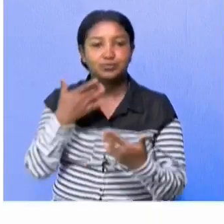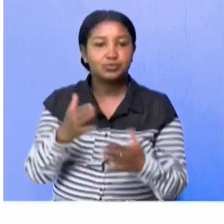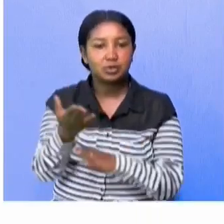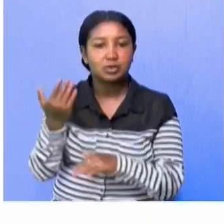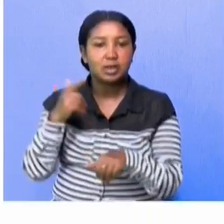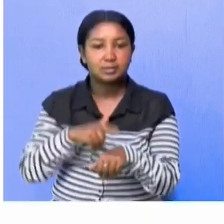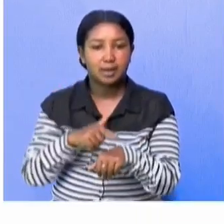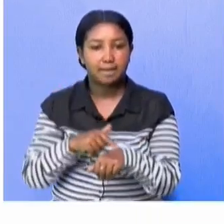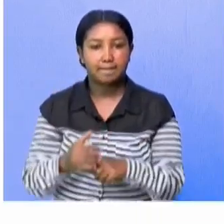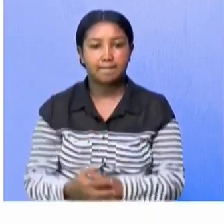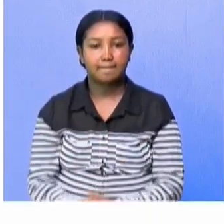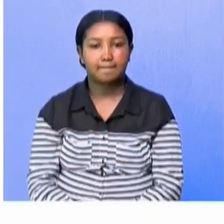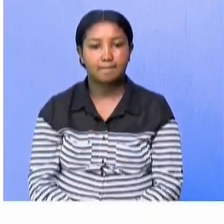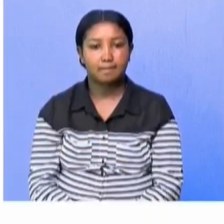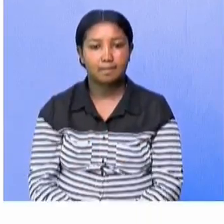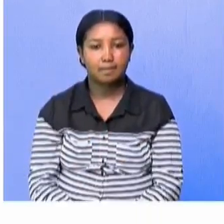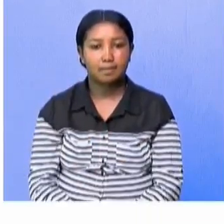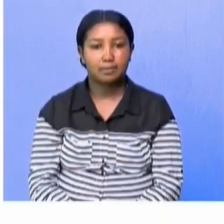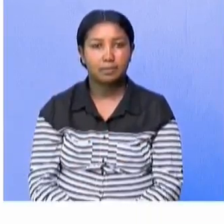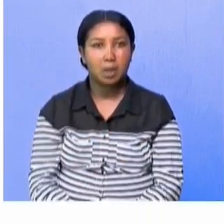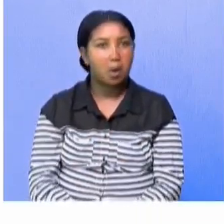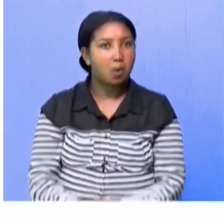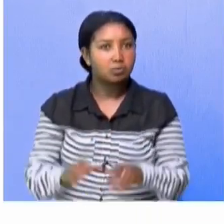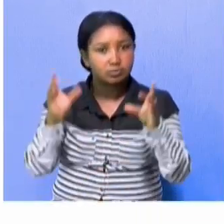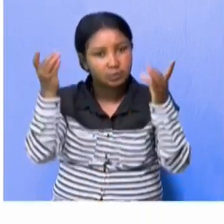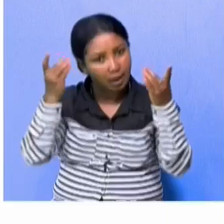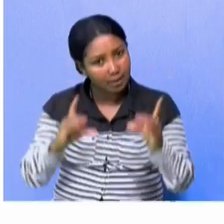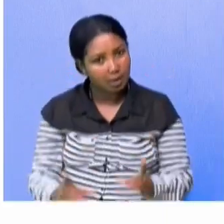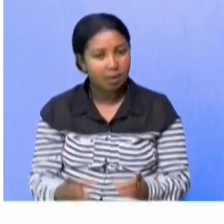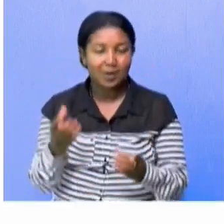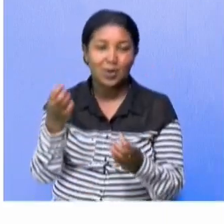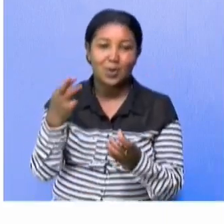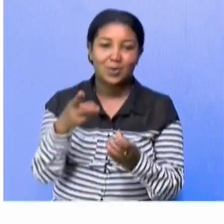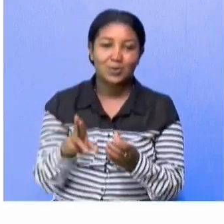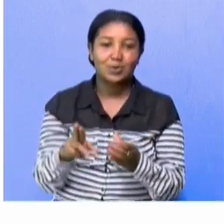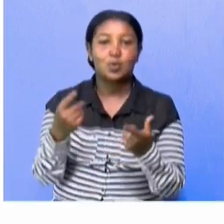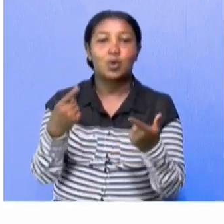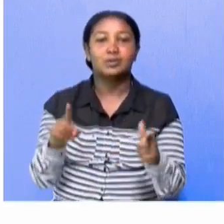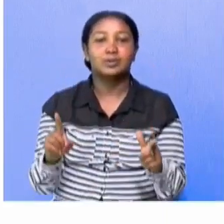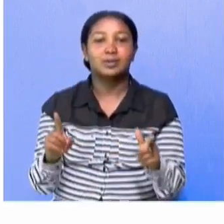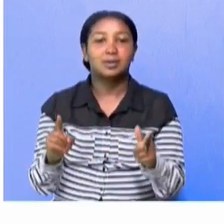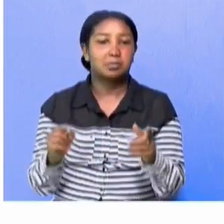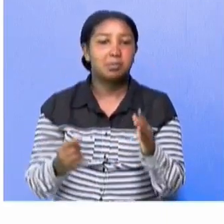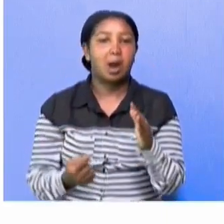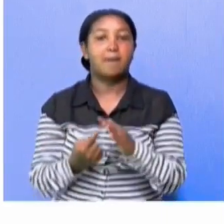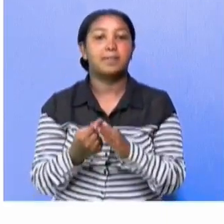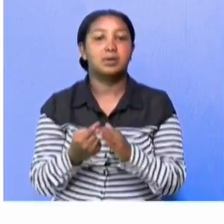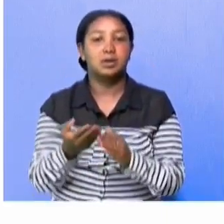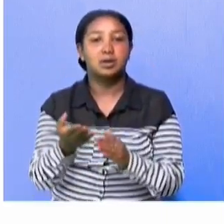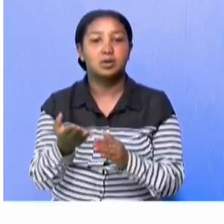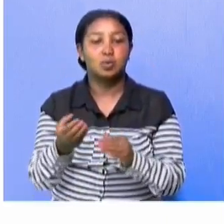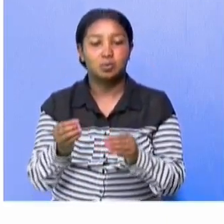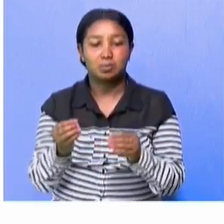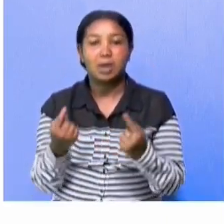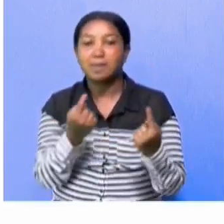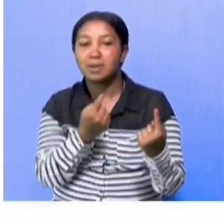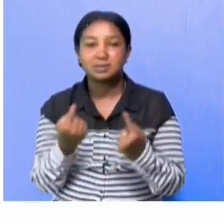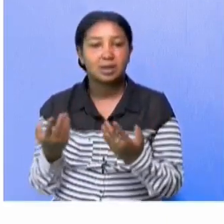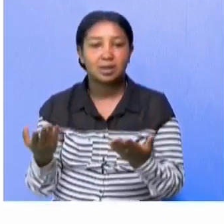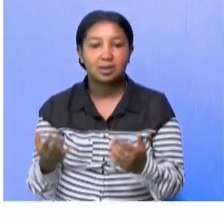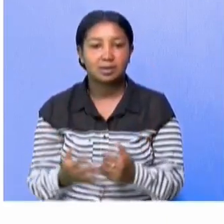last summer. It may be what happened in your birthday?